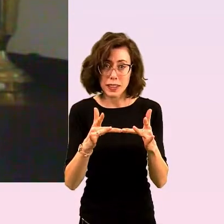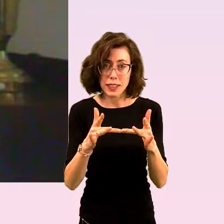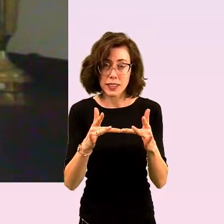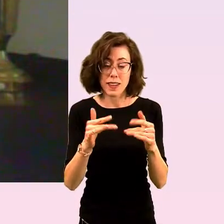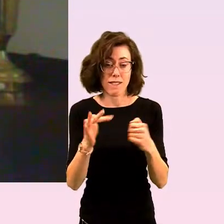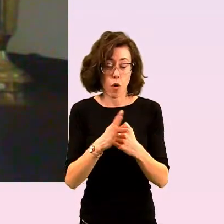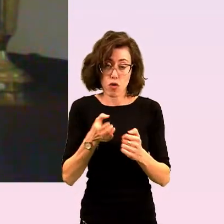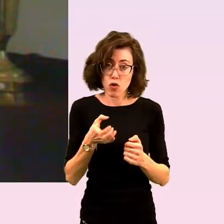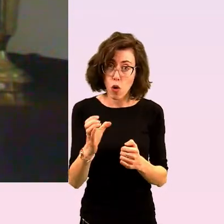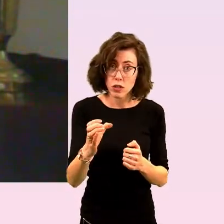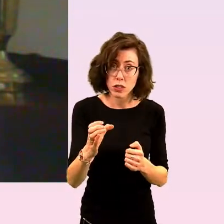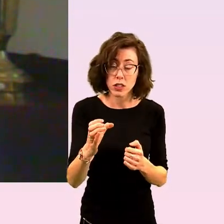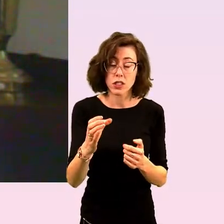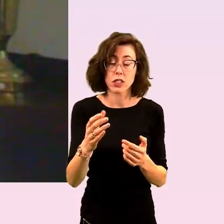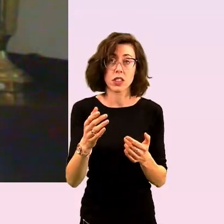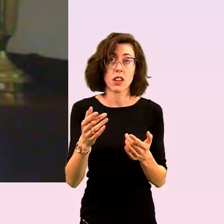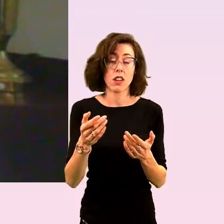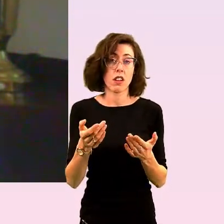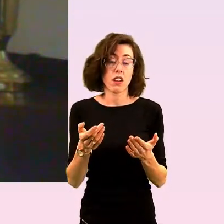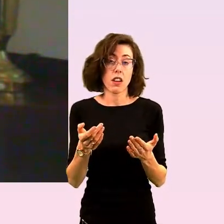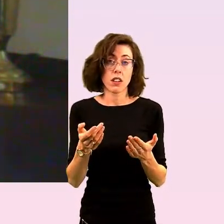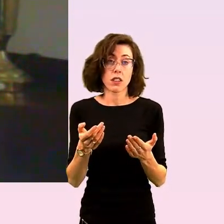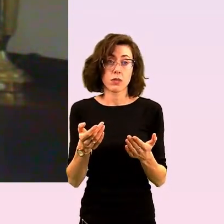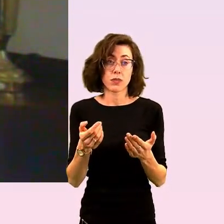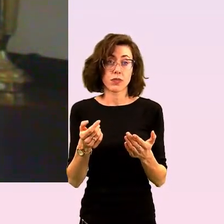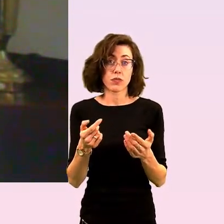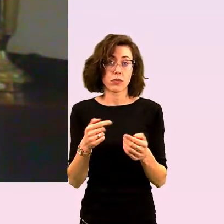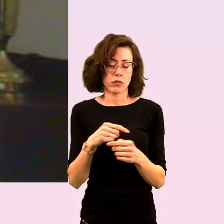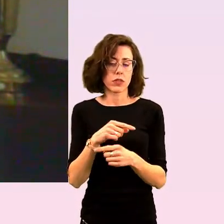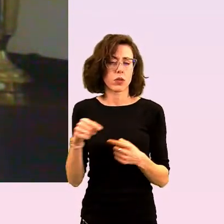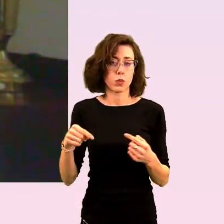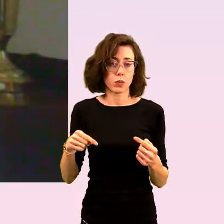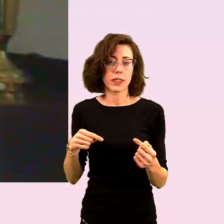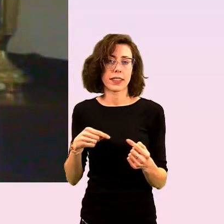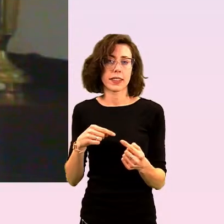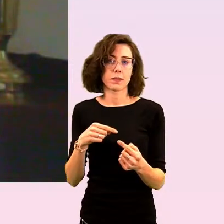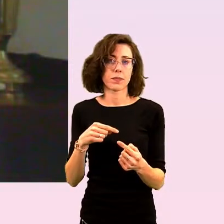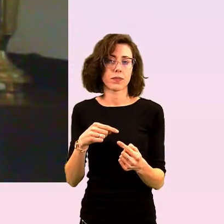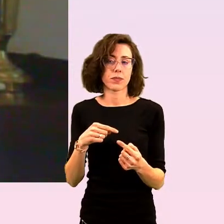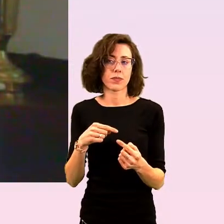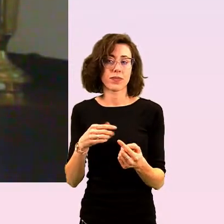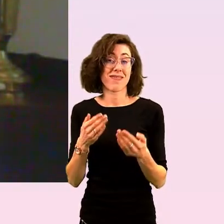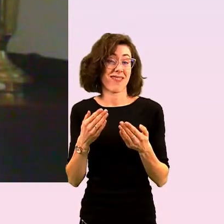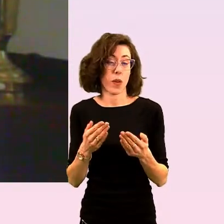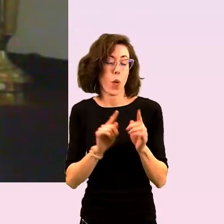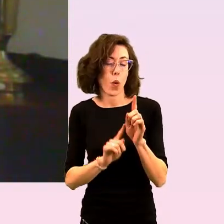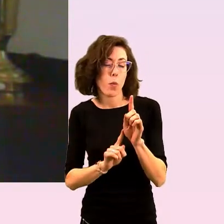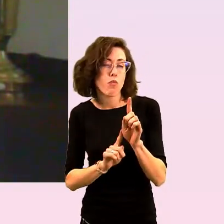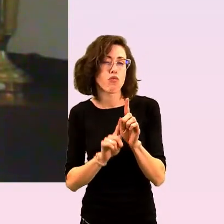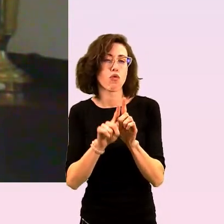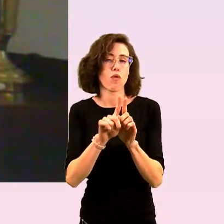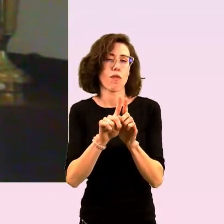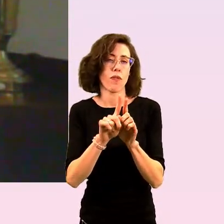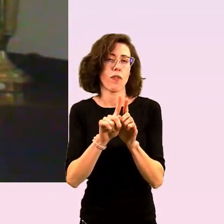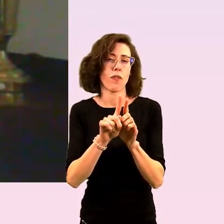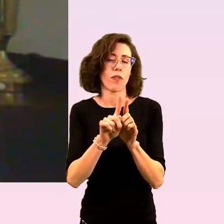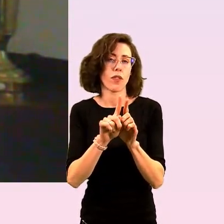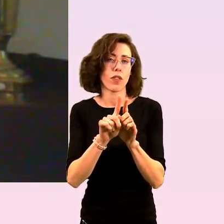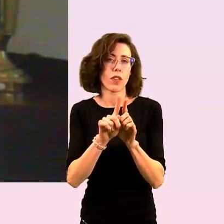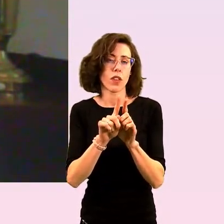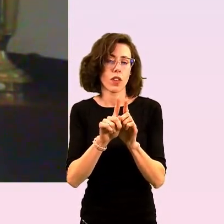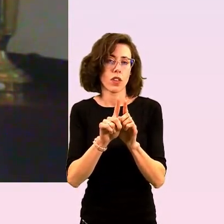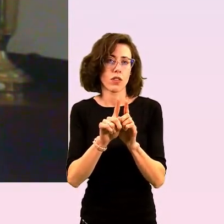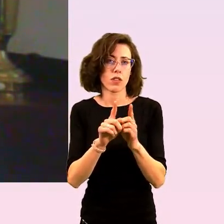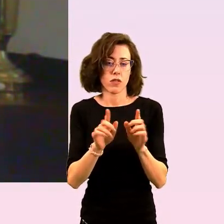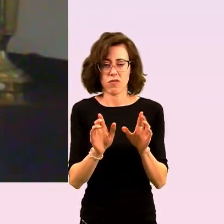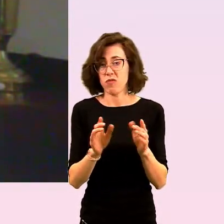courses. But we have, I suppose, taken steps to actually improve and strengthen platforms